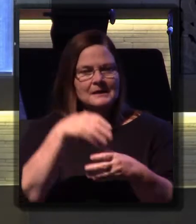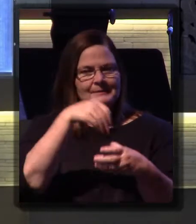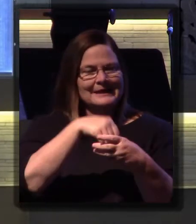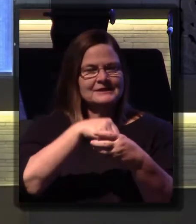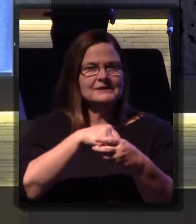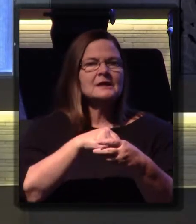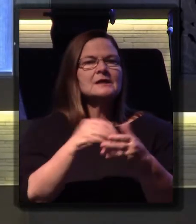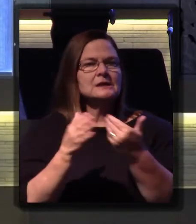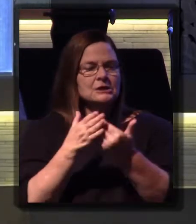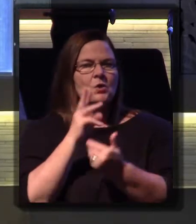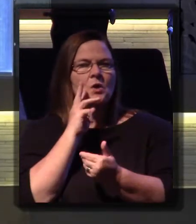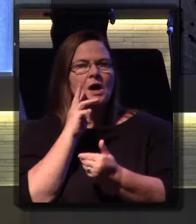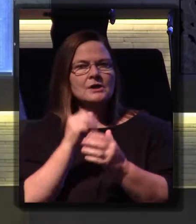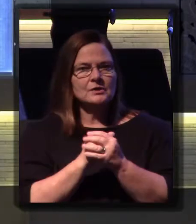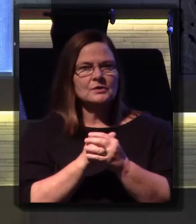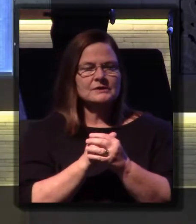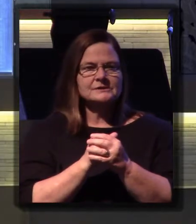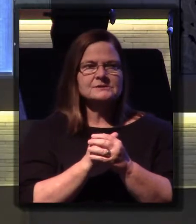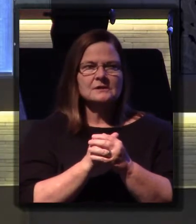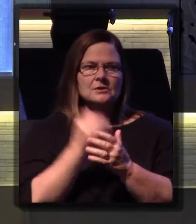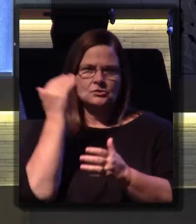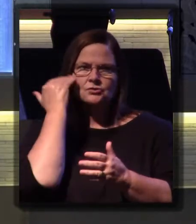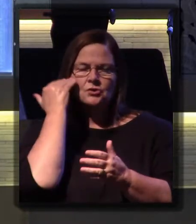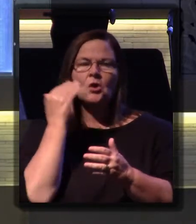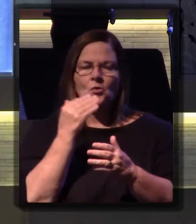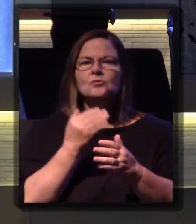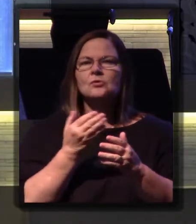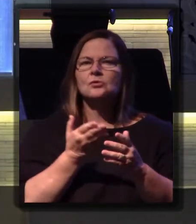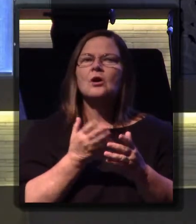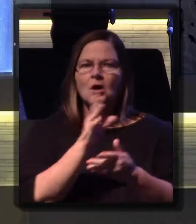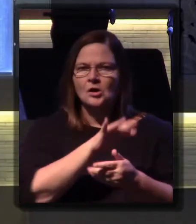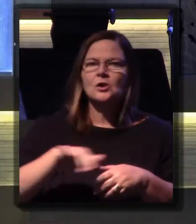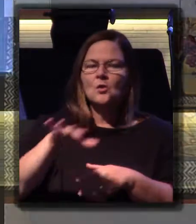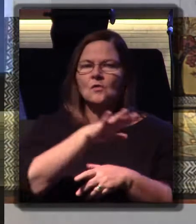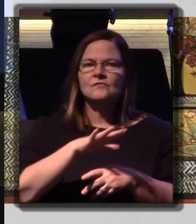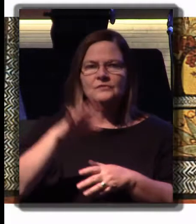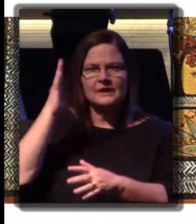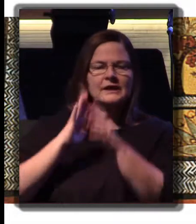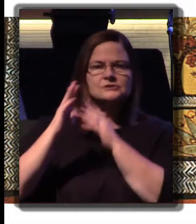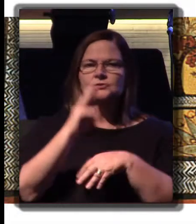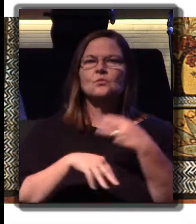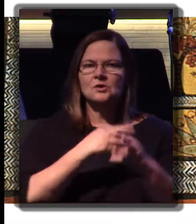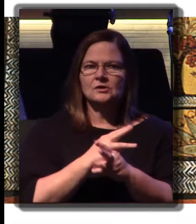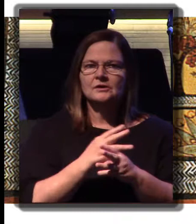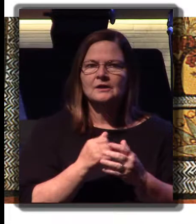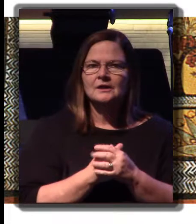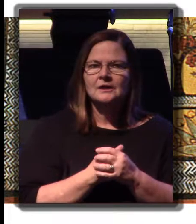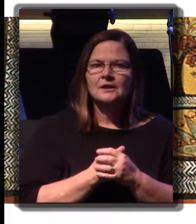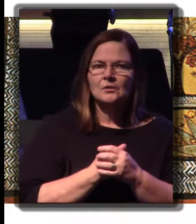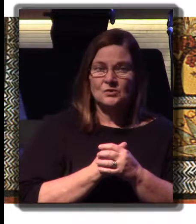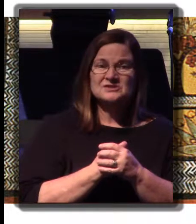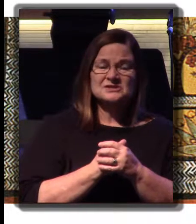streams of water. This idea of being planted by streams of water is well known throughout the